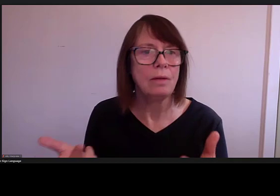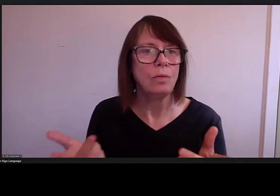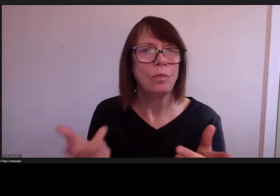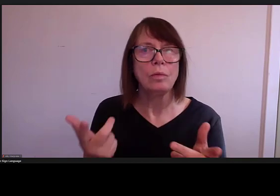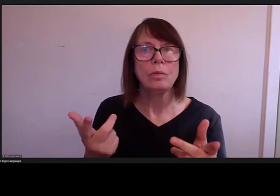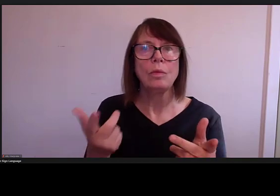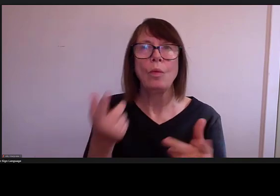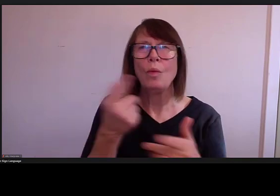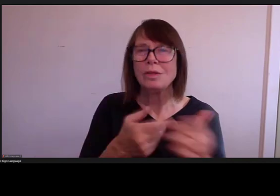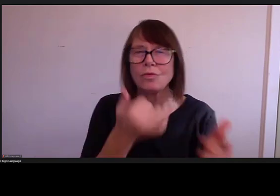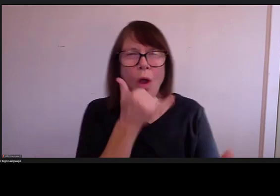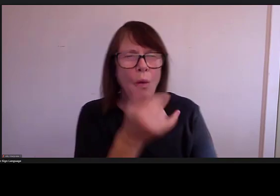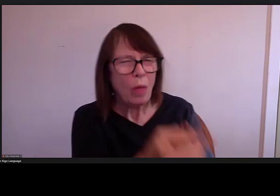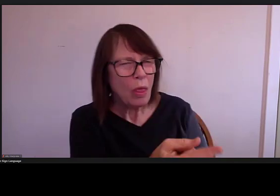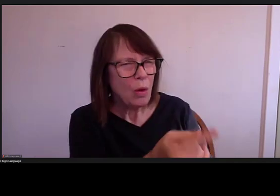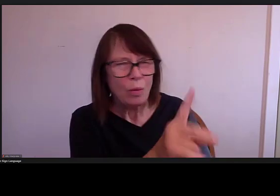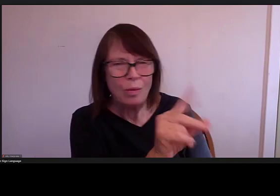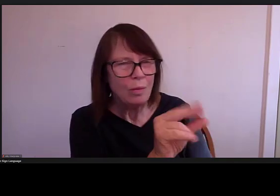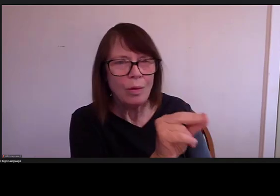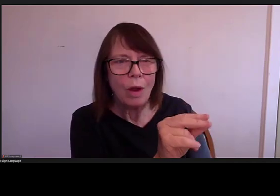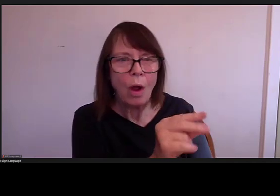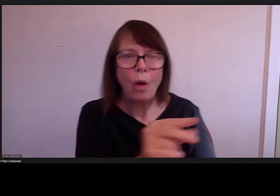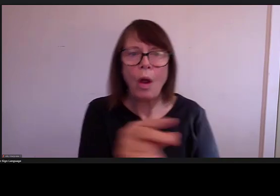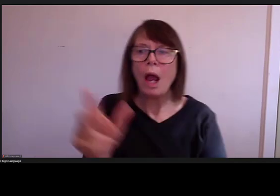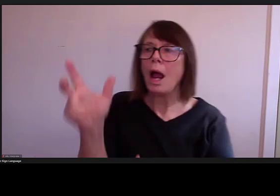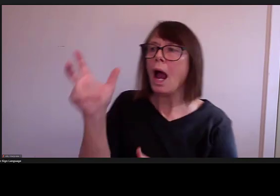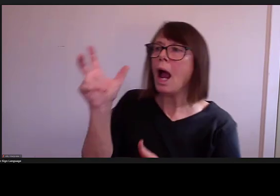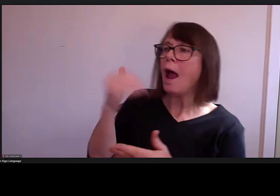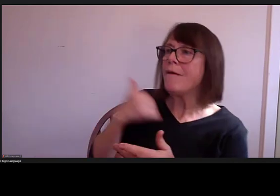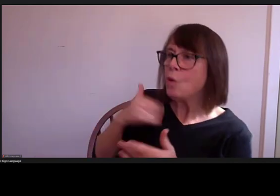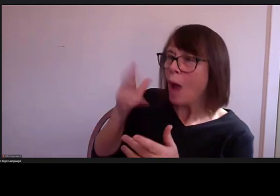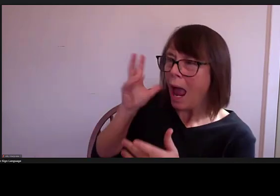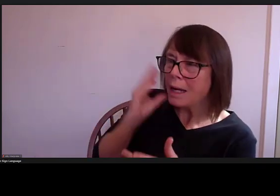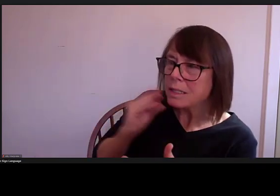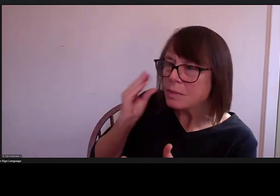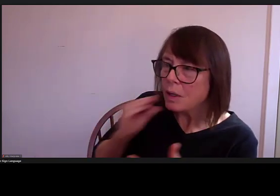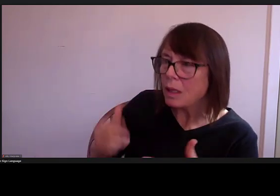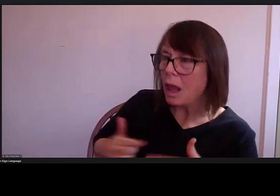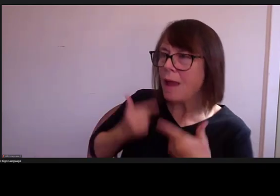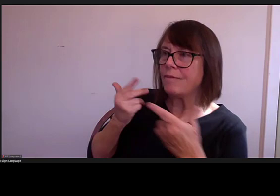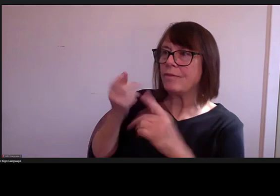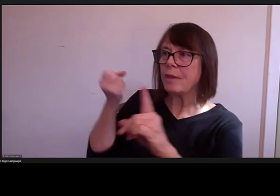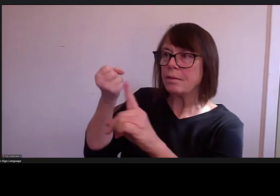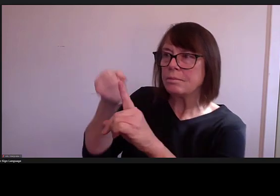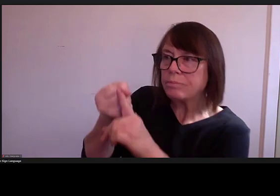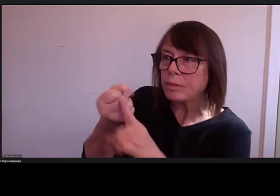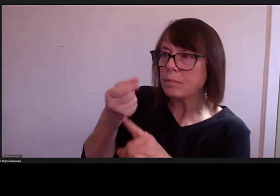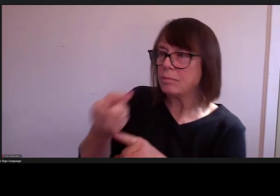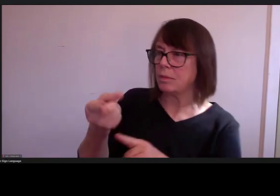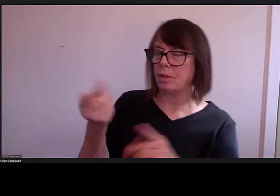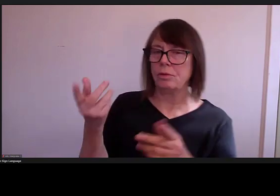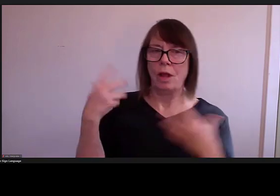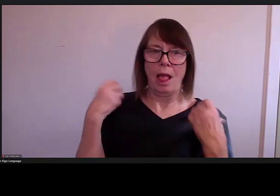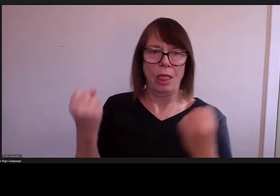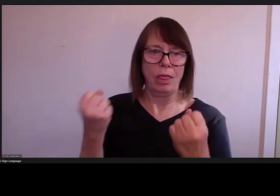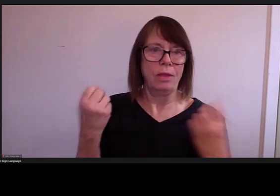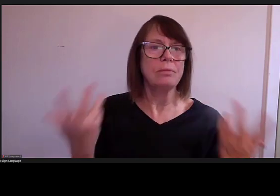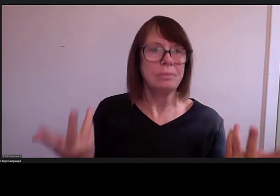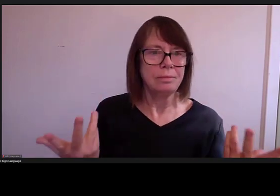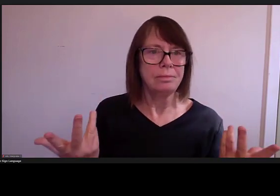with you to have you had any life experiences that may have impacted your health and